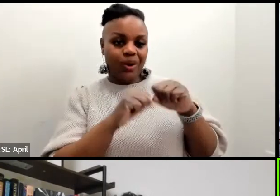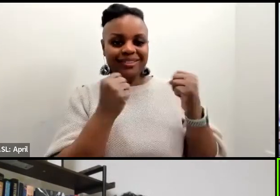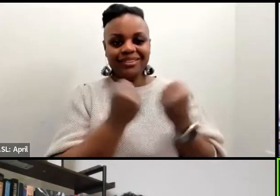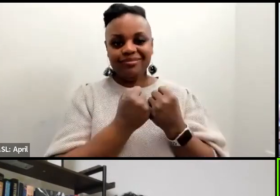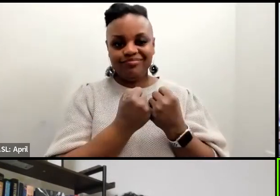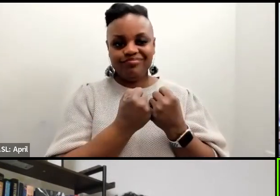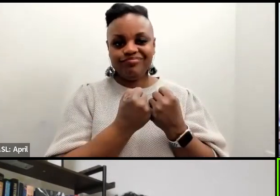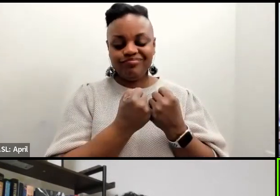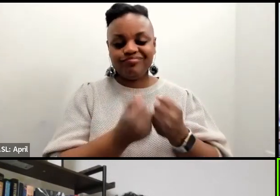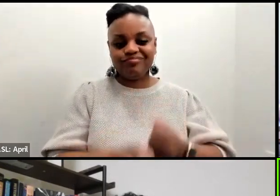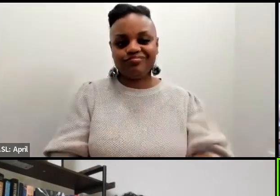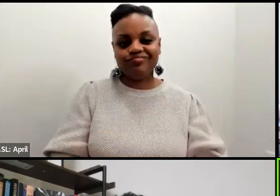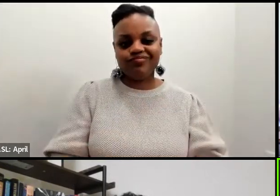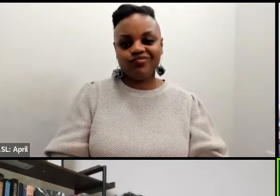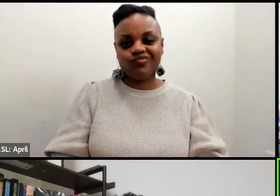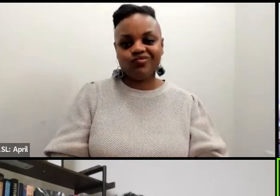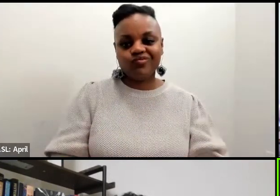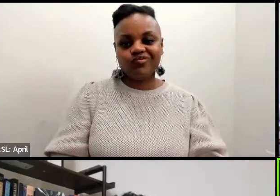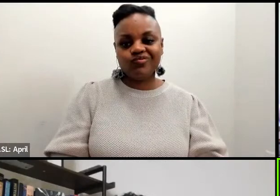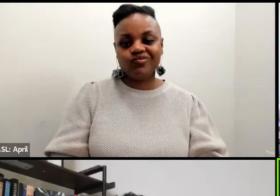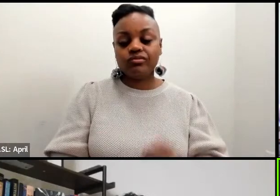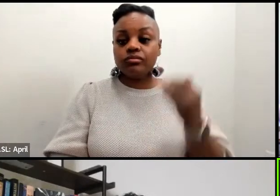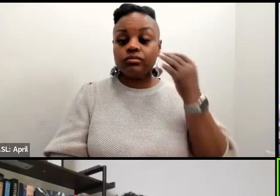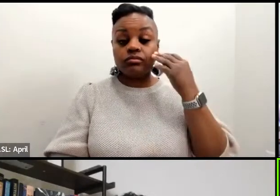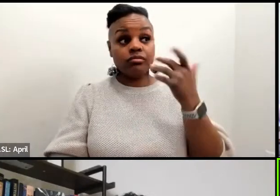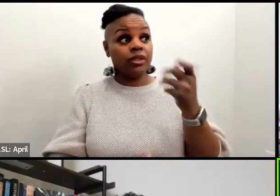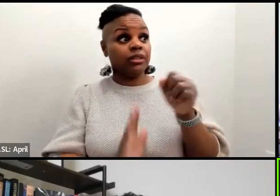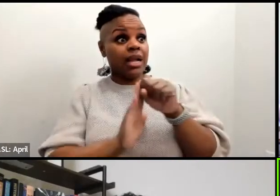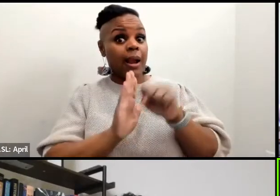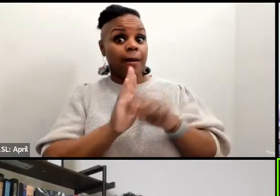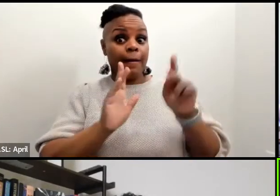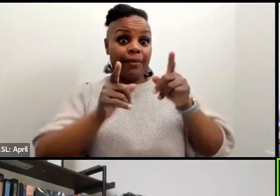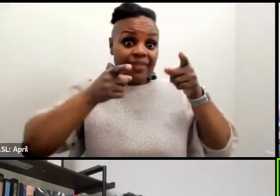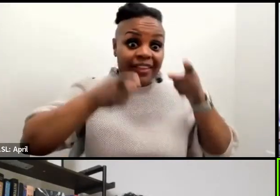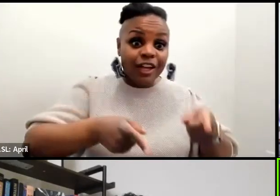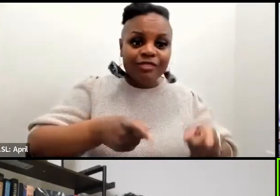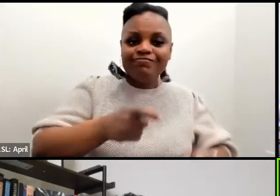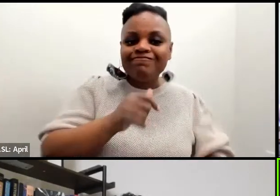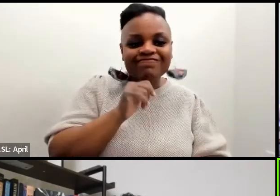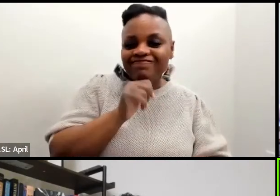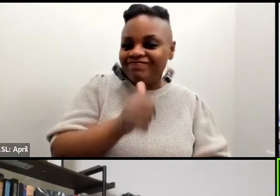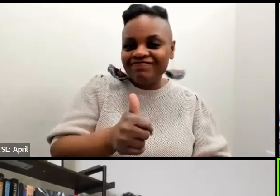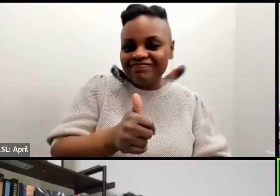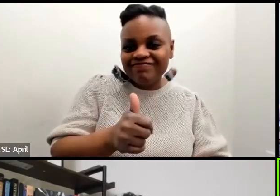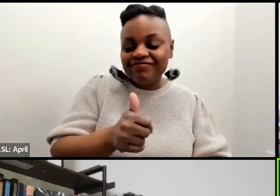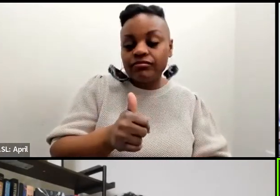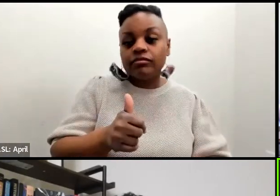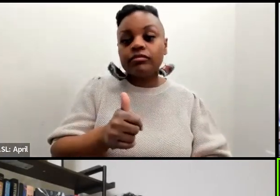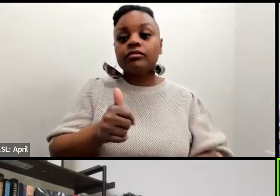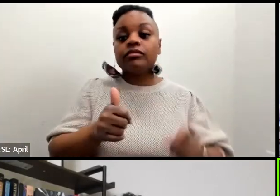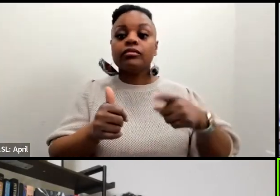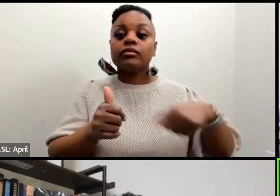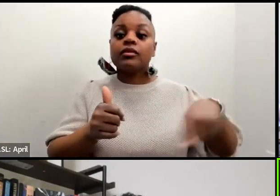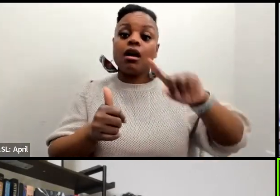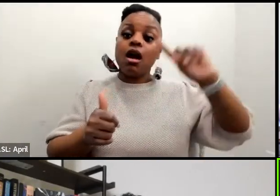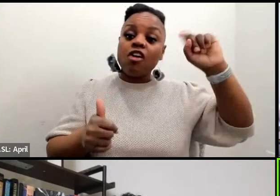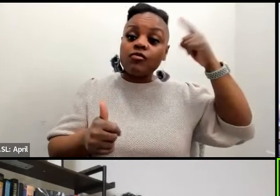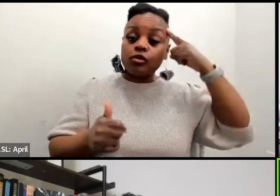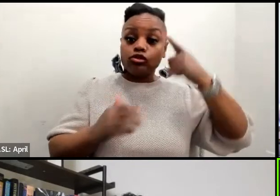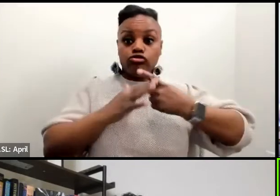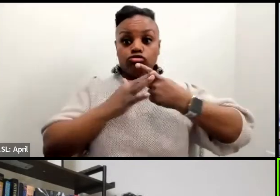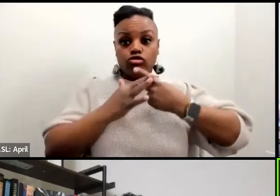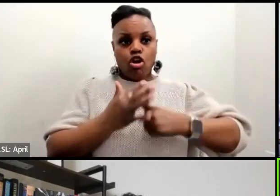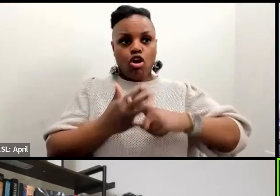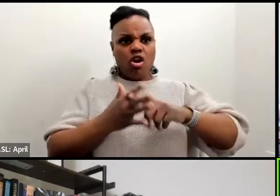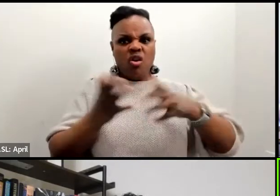central institutions like syndicates, like universities. When the government started cracking down on them in those central institutions in the 1990s, they sort